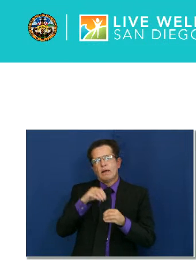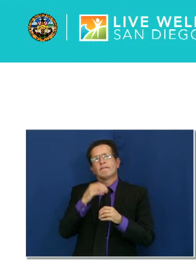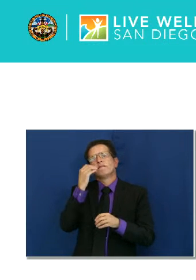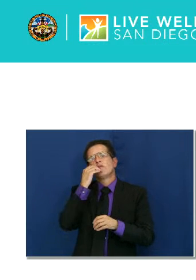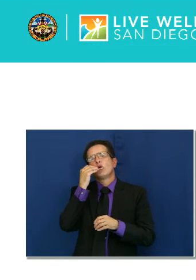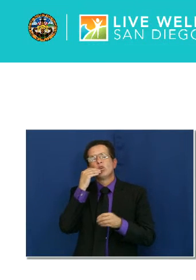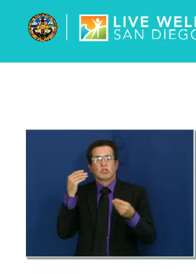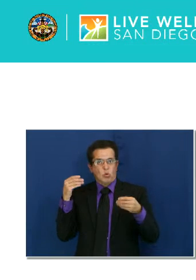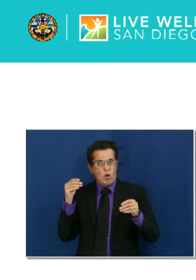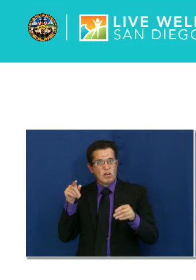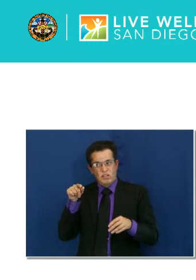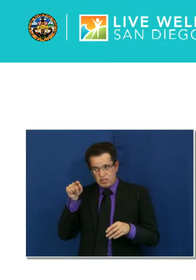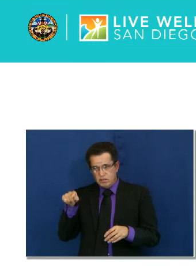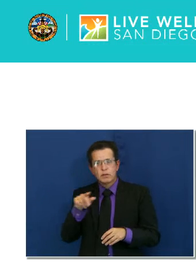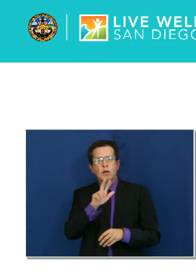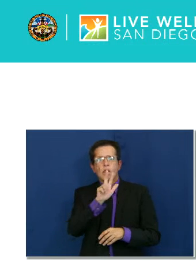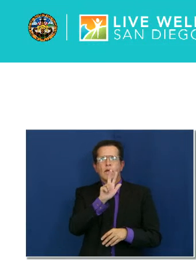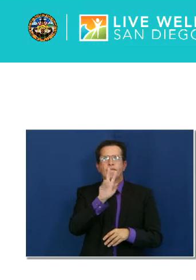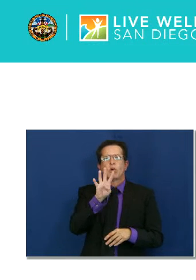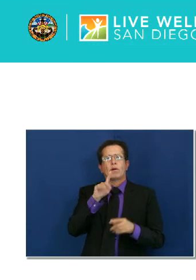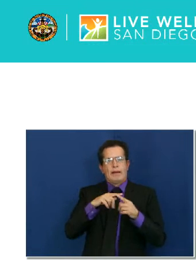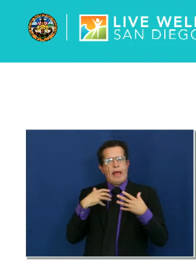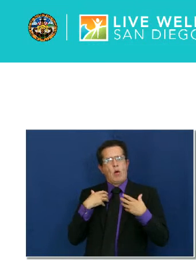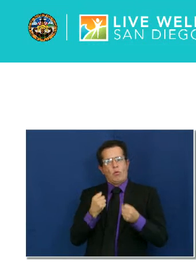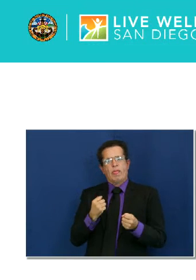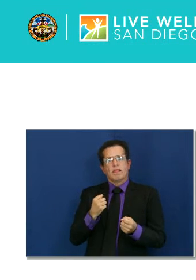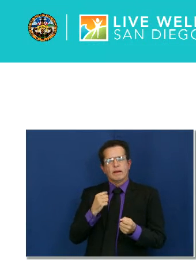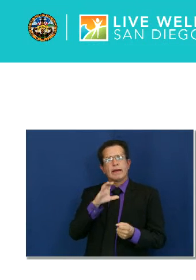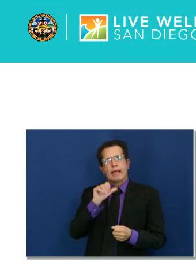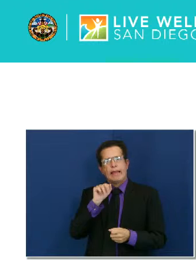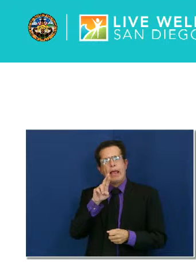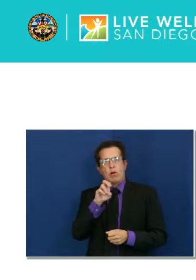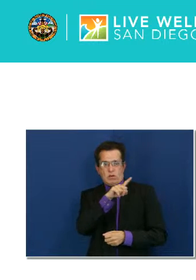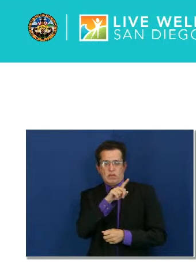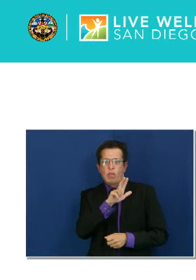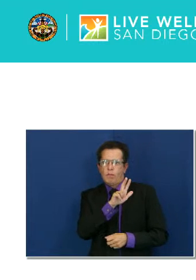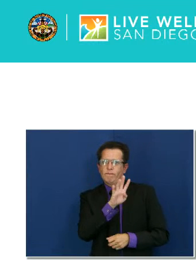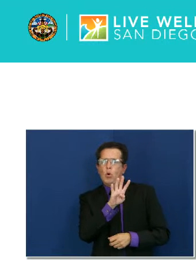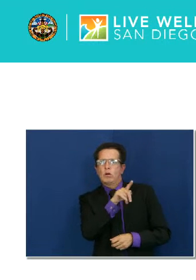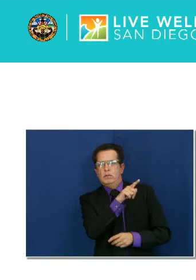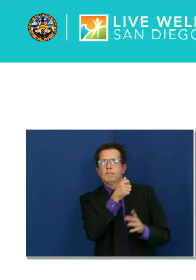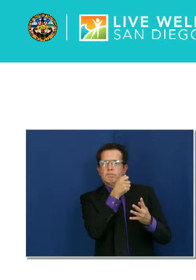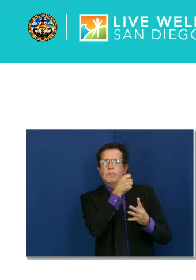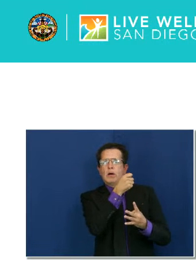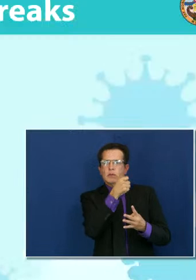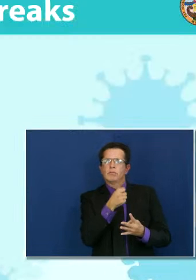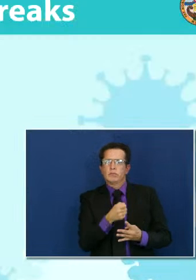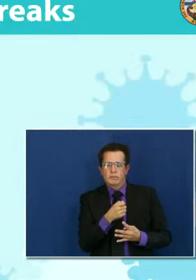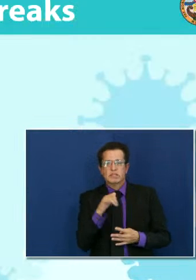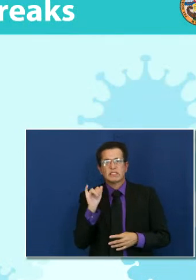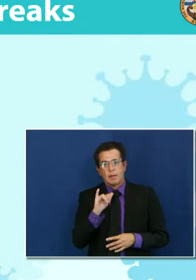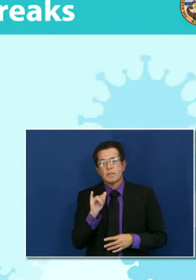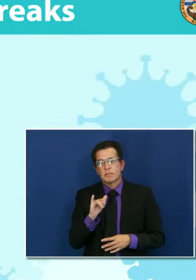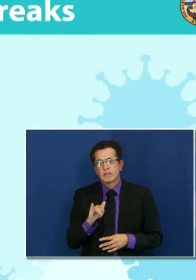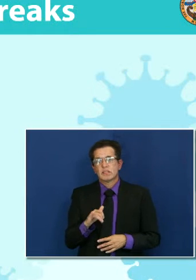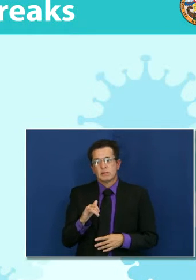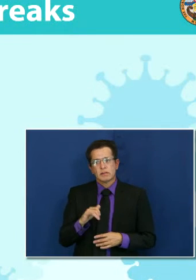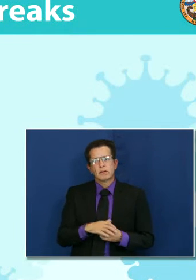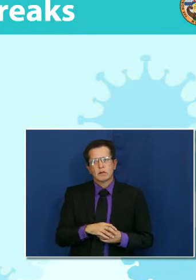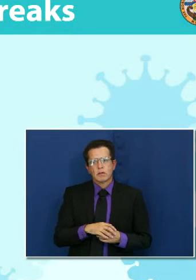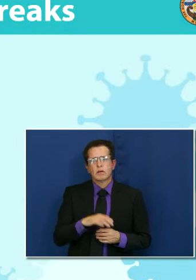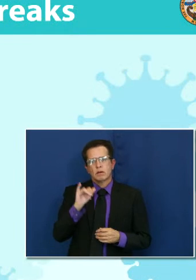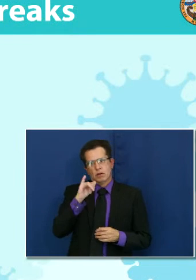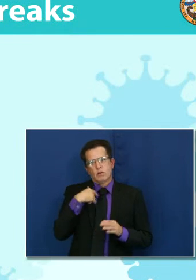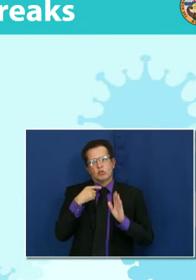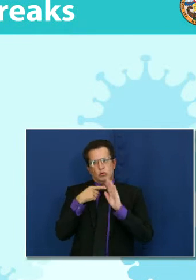grocery retail settings and 34 in healthcare settings. Now let's move on to